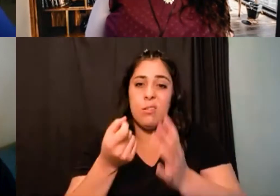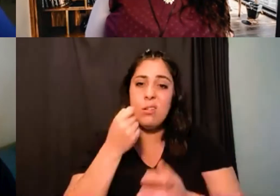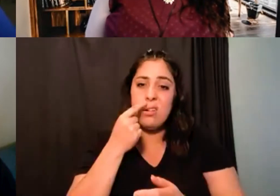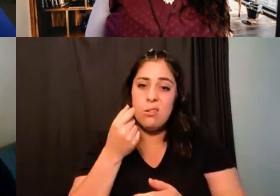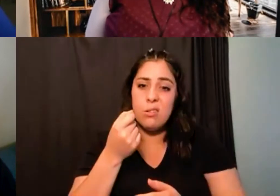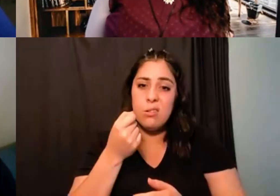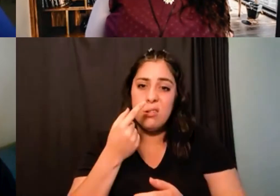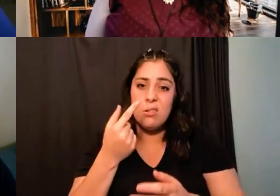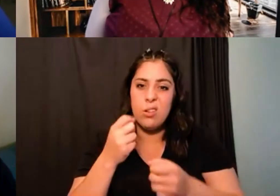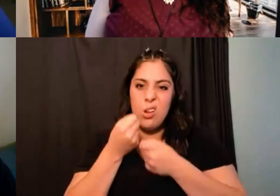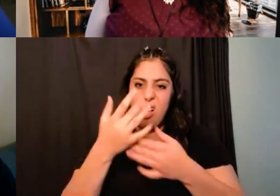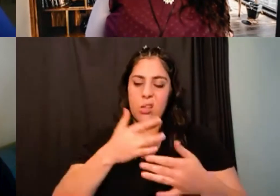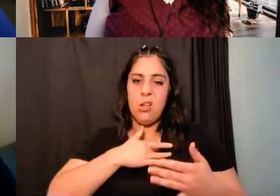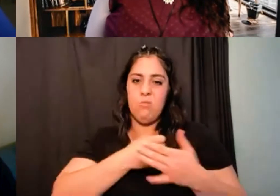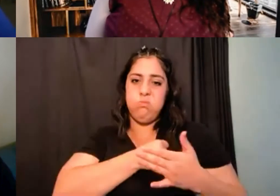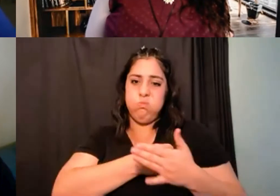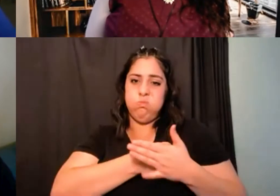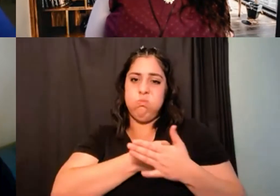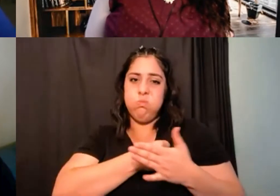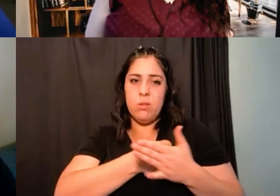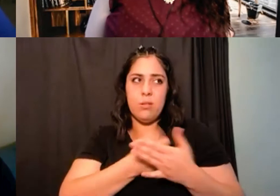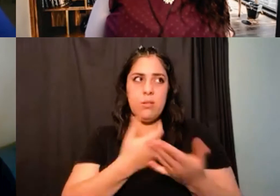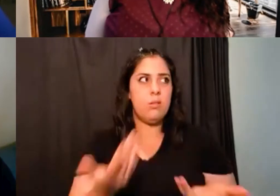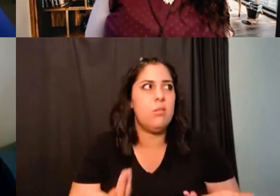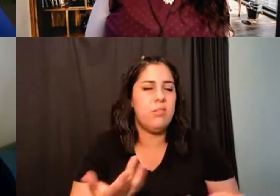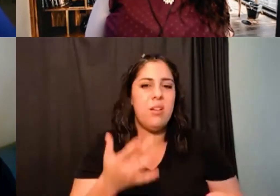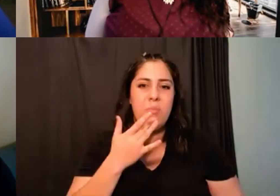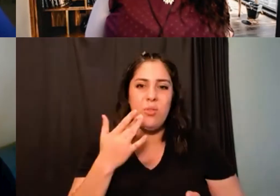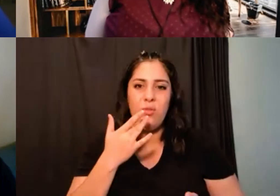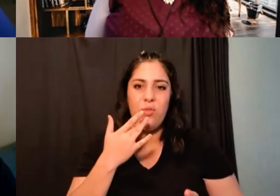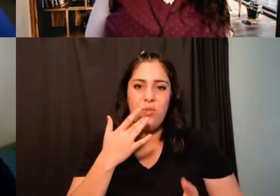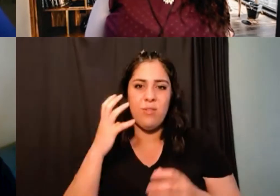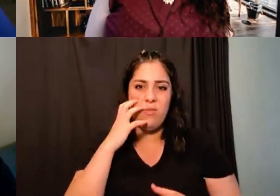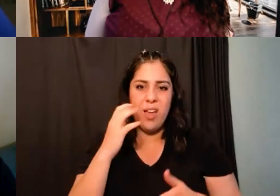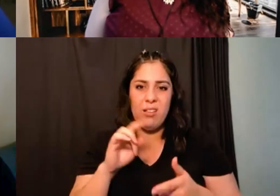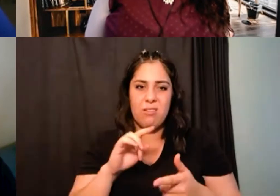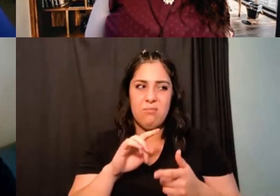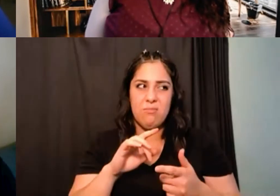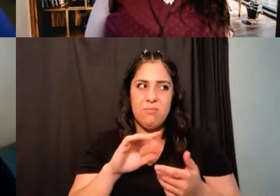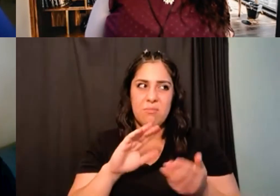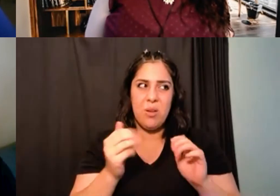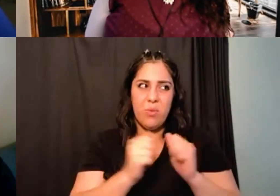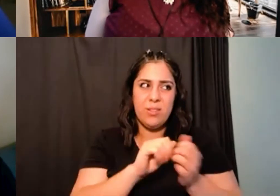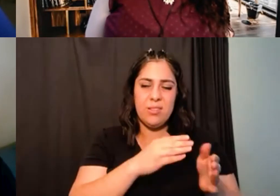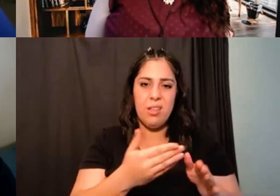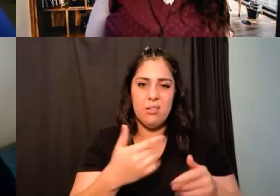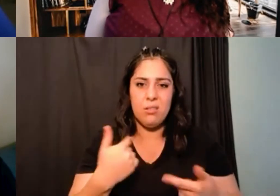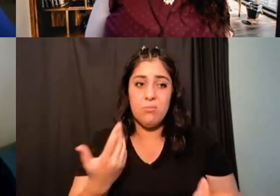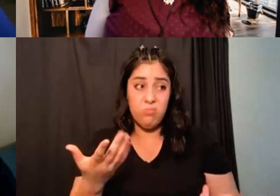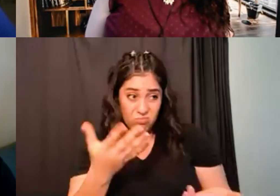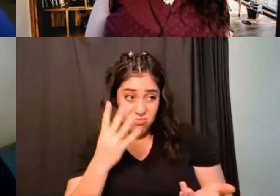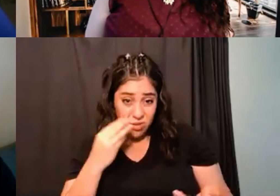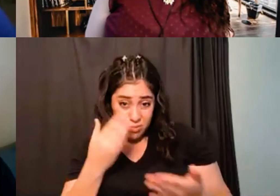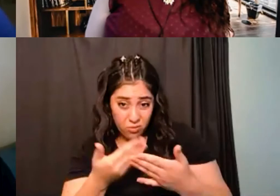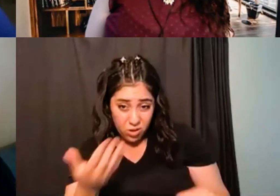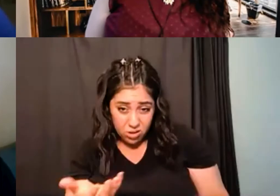my heart beat really fast, and I thought, I'd rather be fat than dead. Have you tried it? I